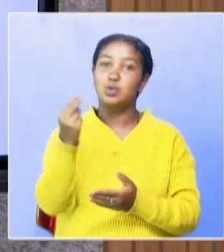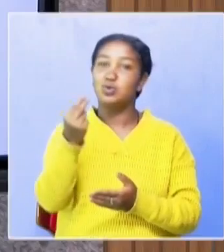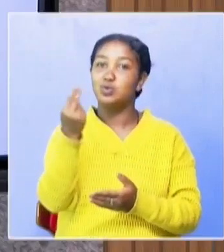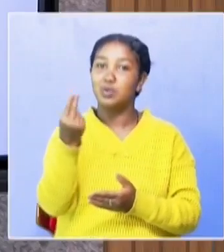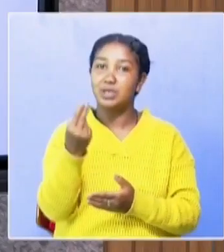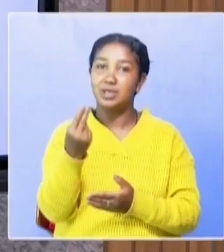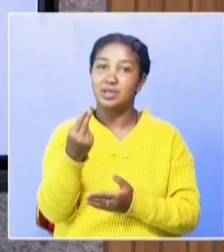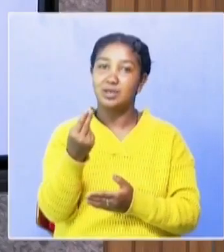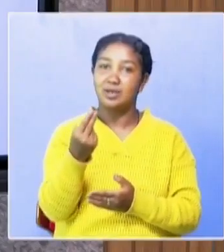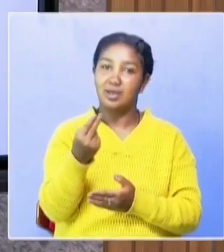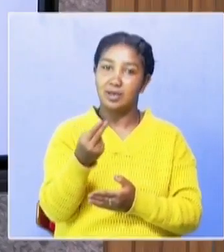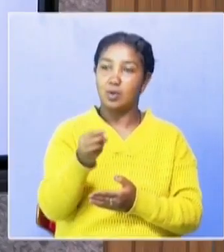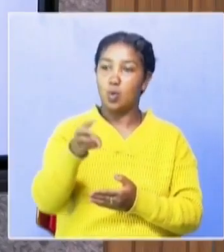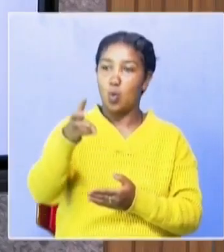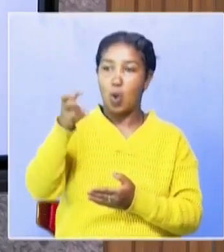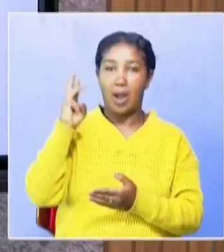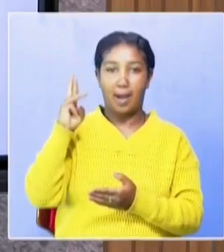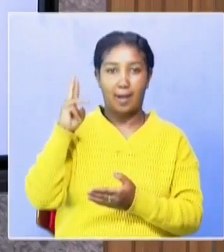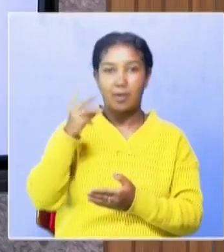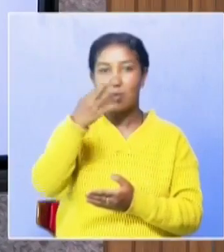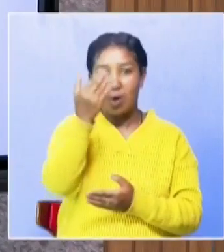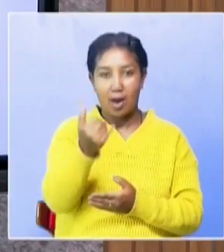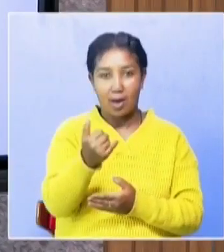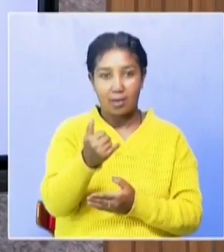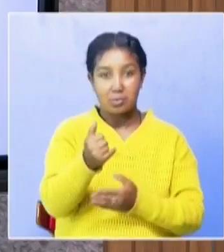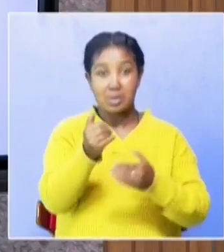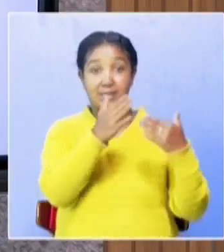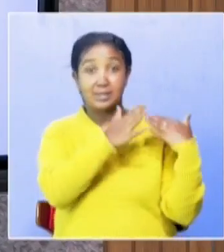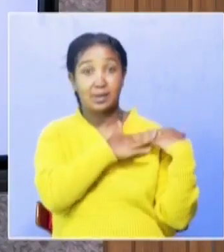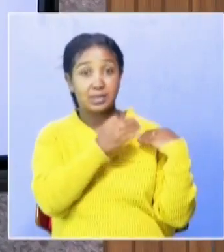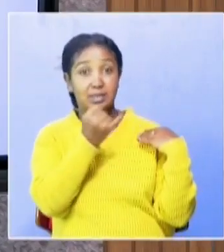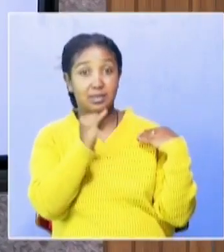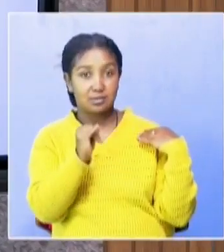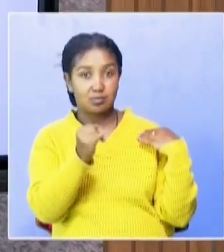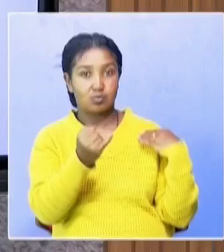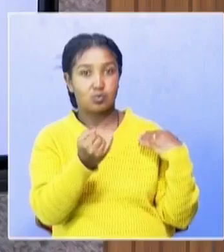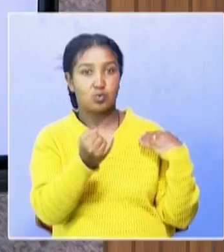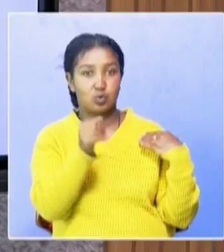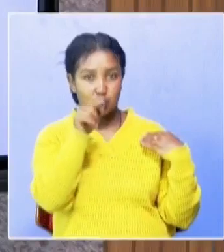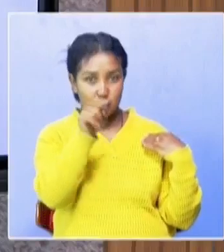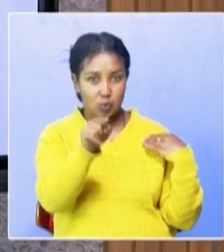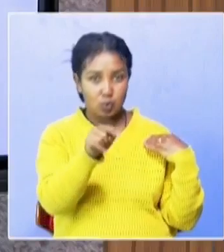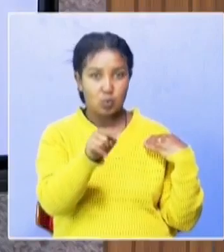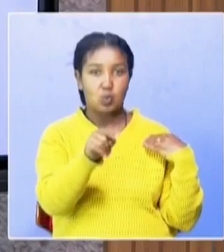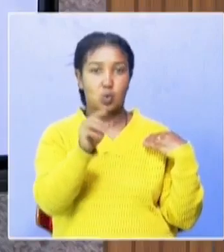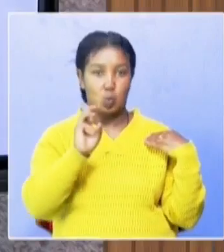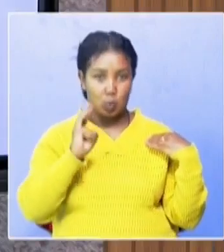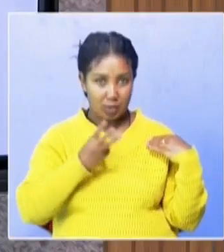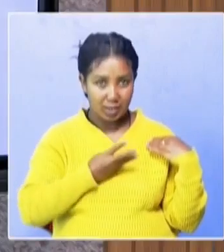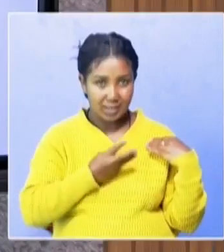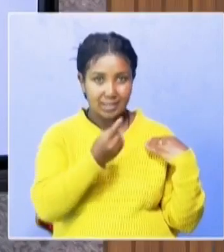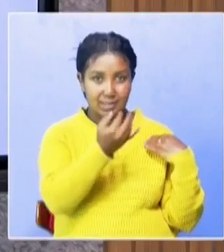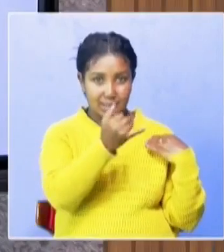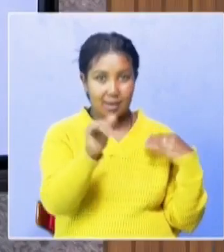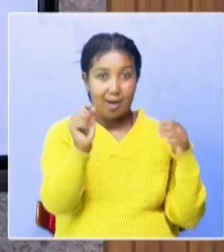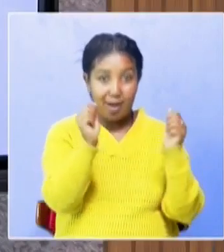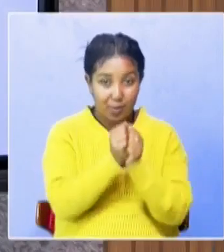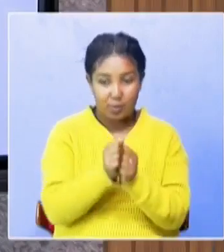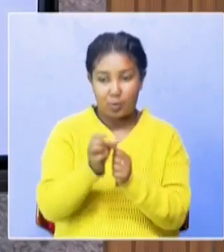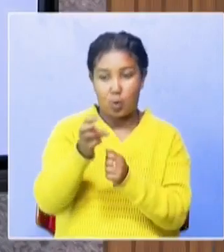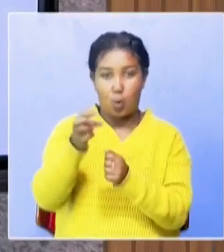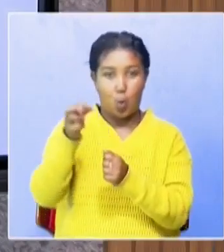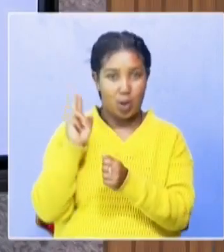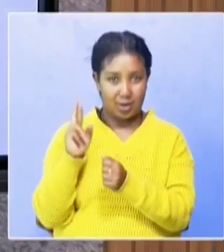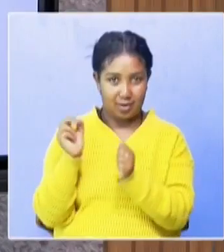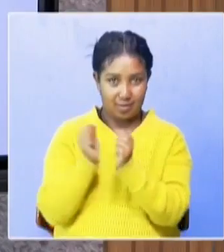with? If the subject is you we, they. Okay?